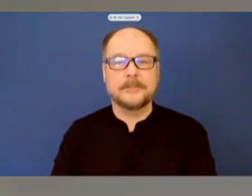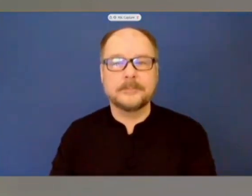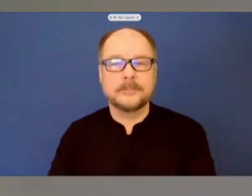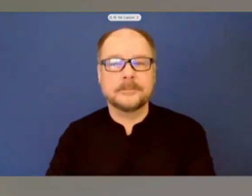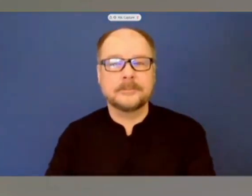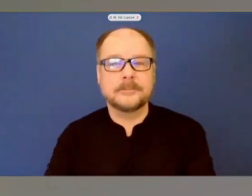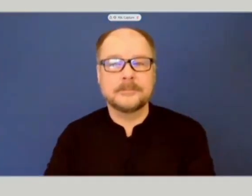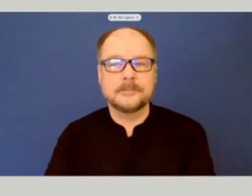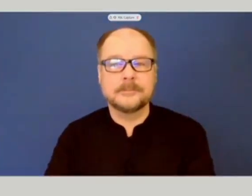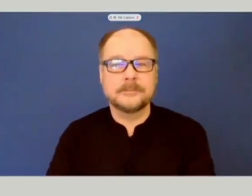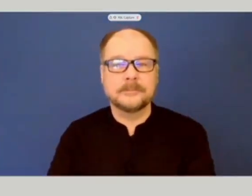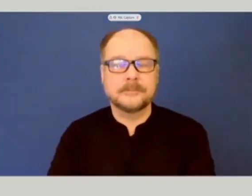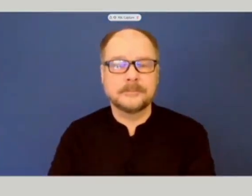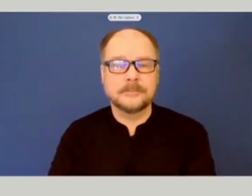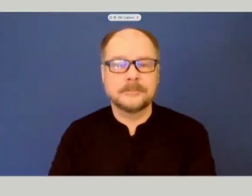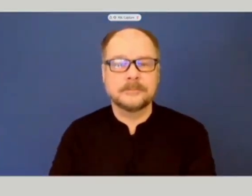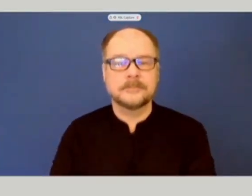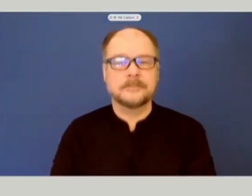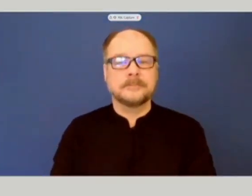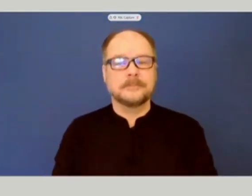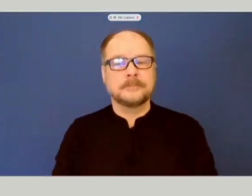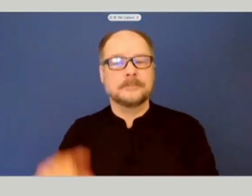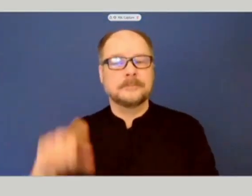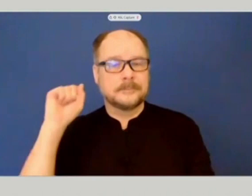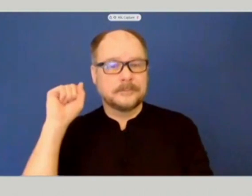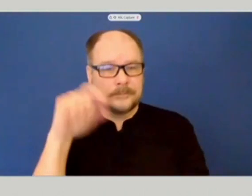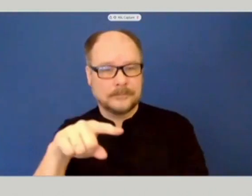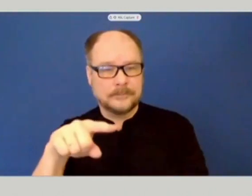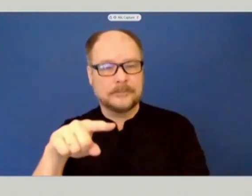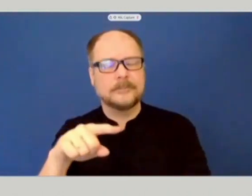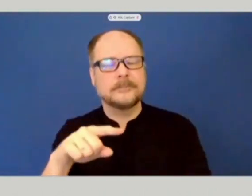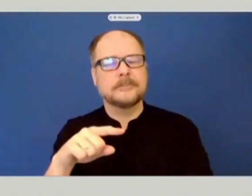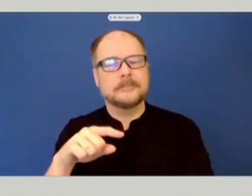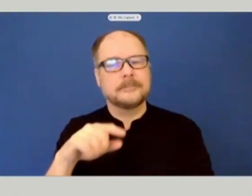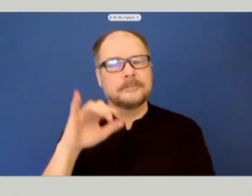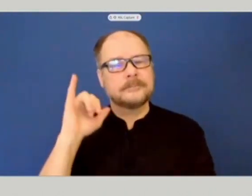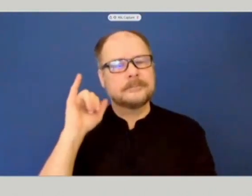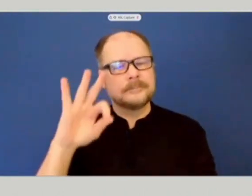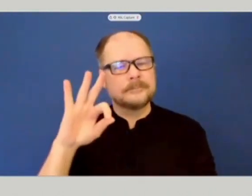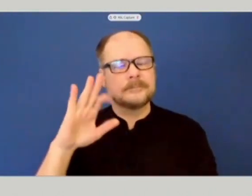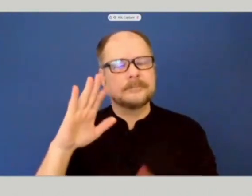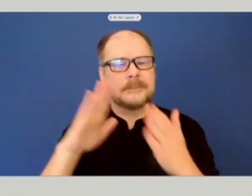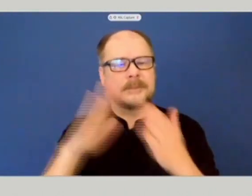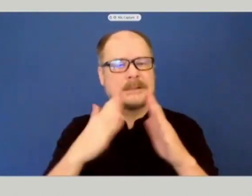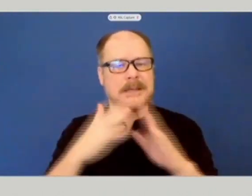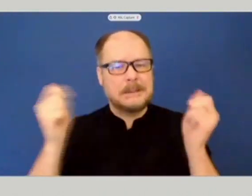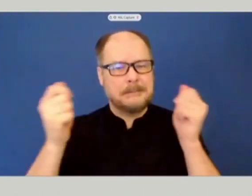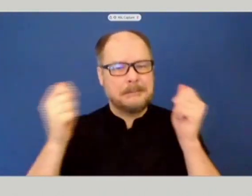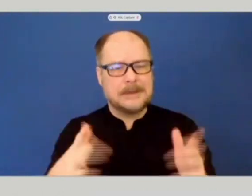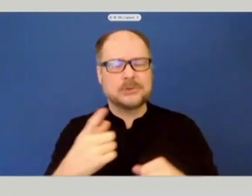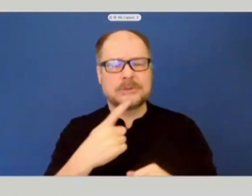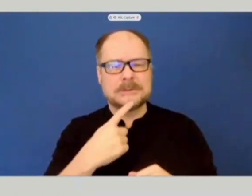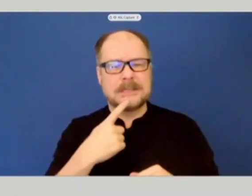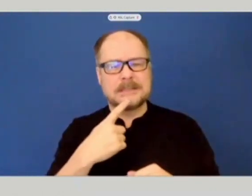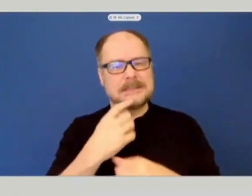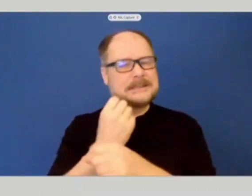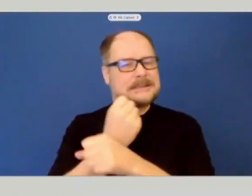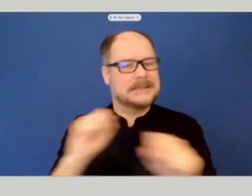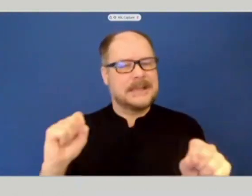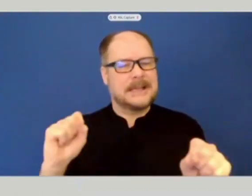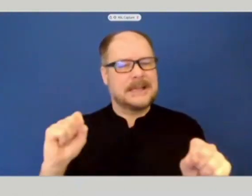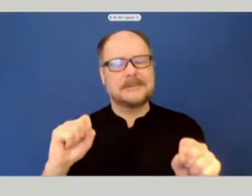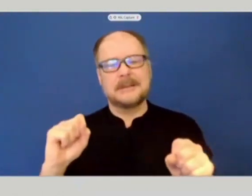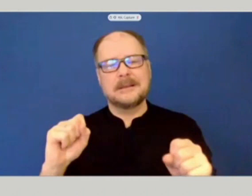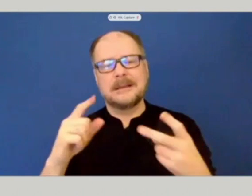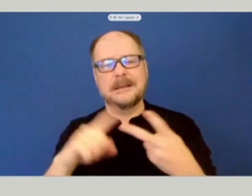Dina, this is Tanya. I've got a question for you. So if the city manager is saying there was a safety issue and they didn't have security, and now we